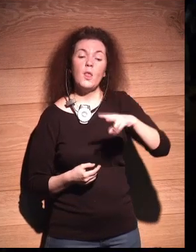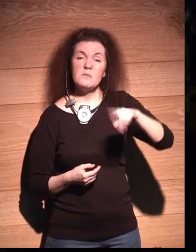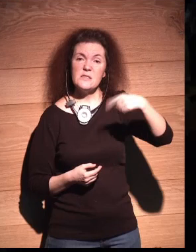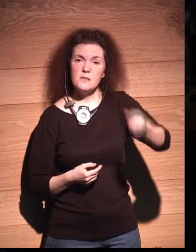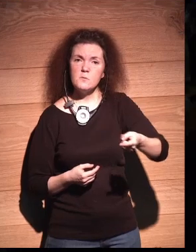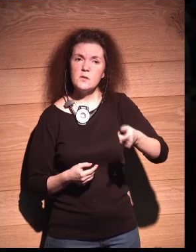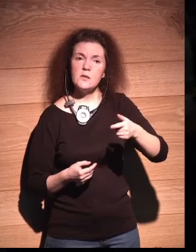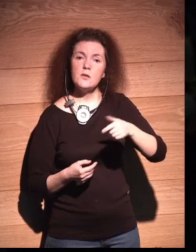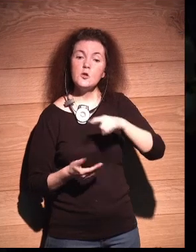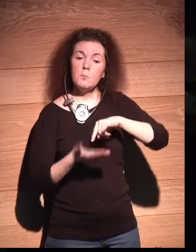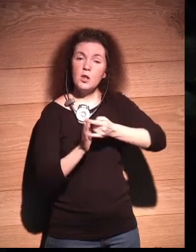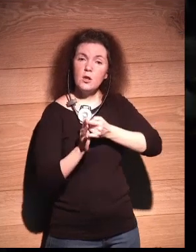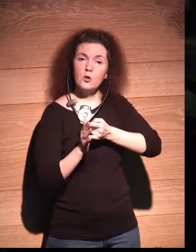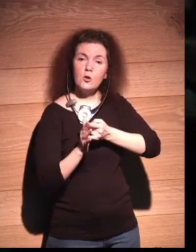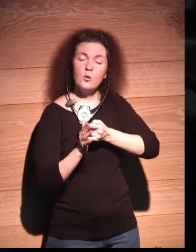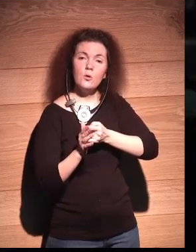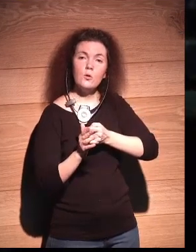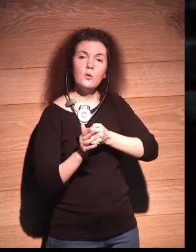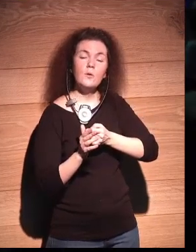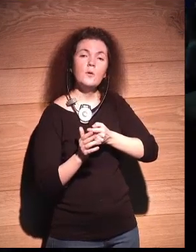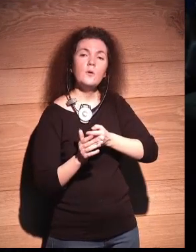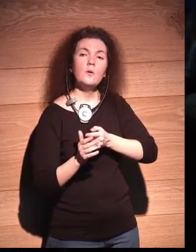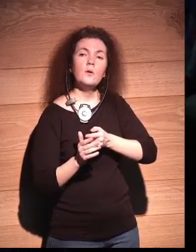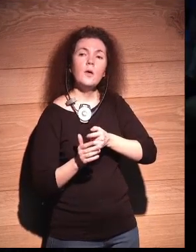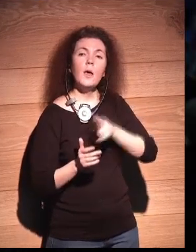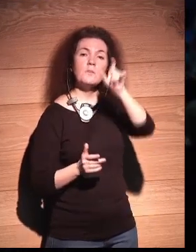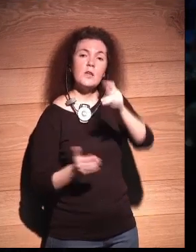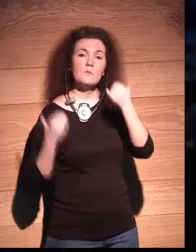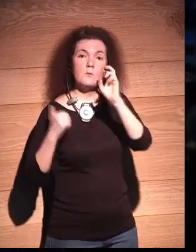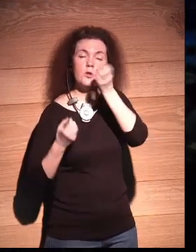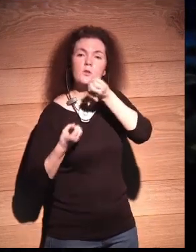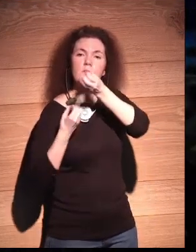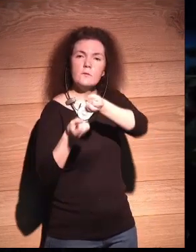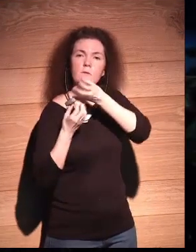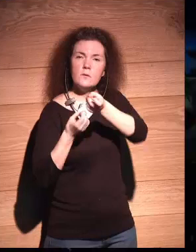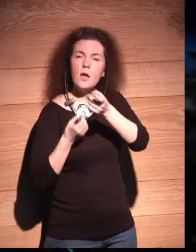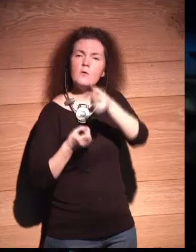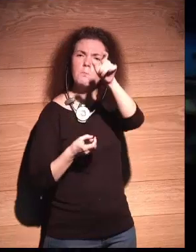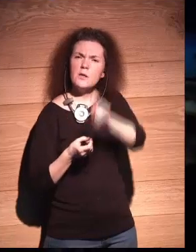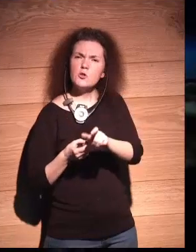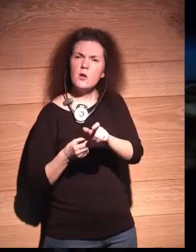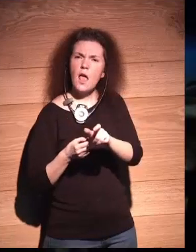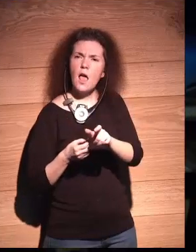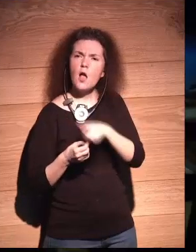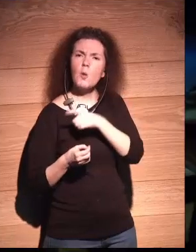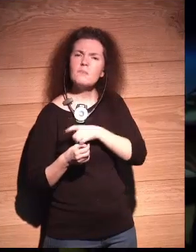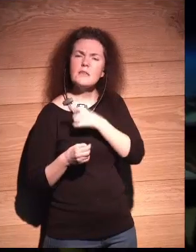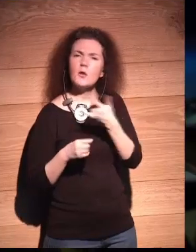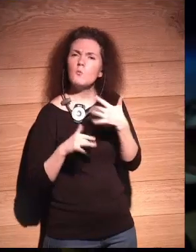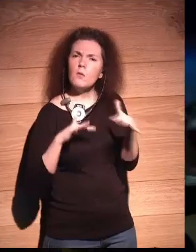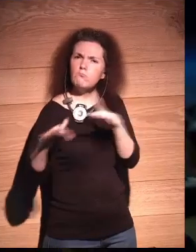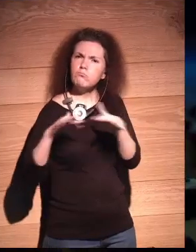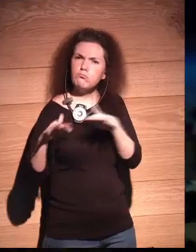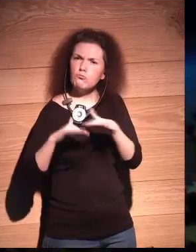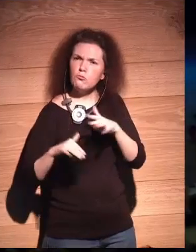curator who's a very can-do guy, Germano Cellant, is an Italian curator, and I was saying, I